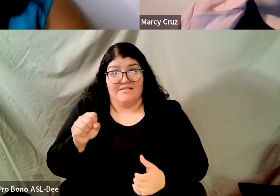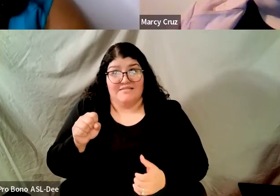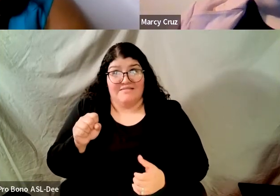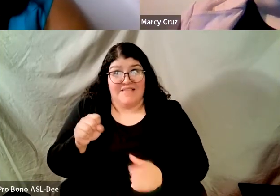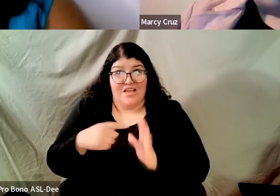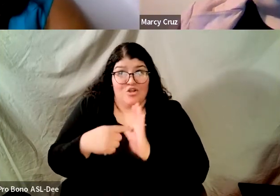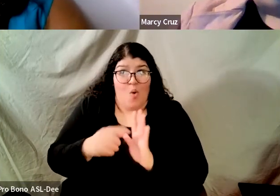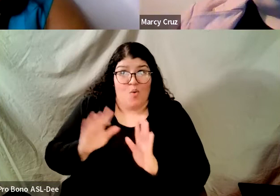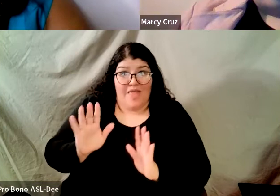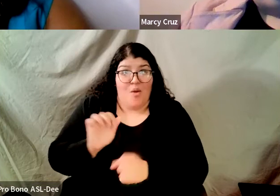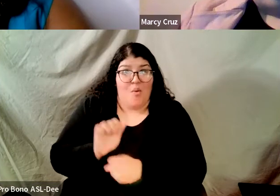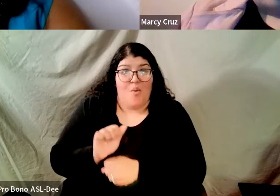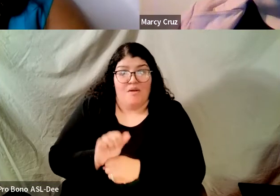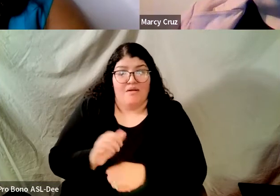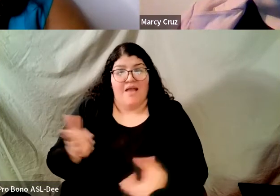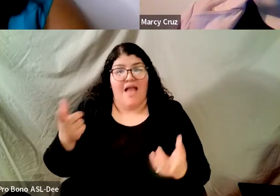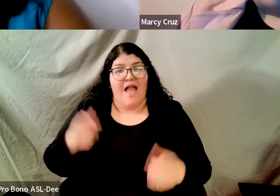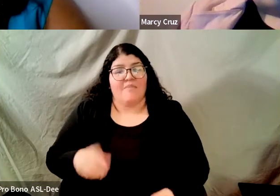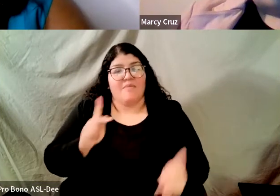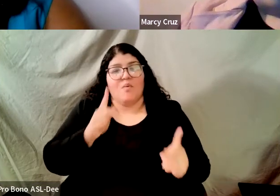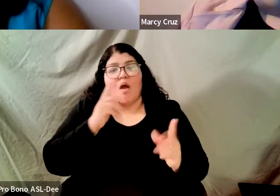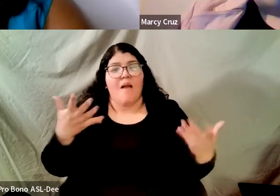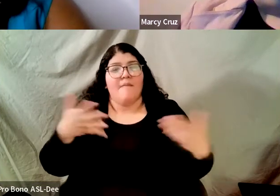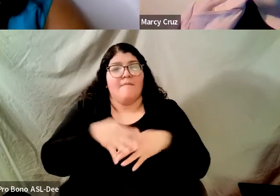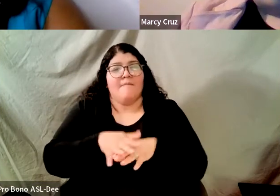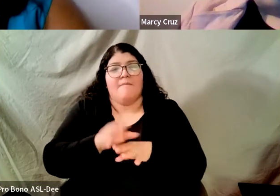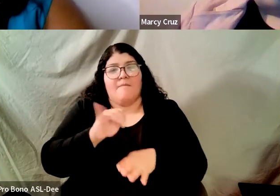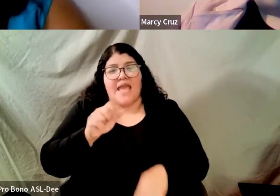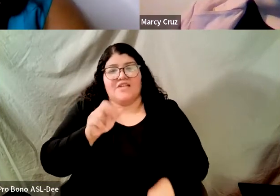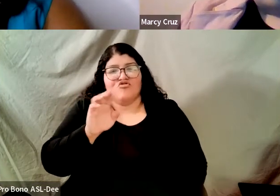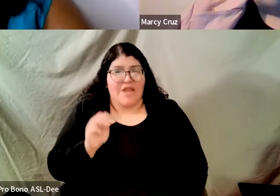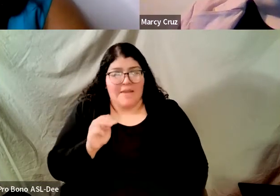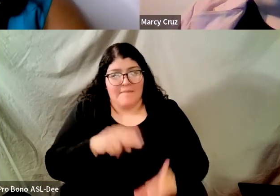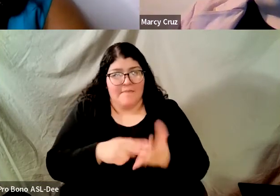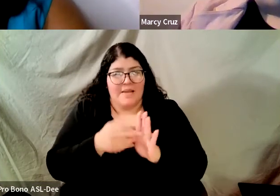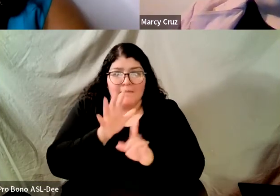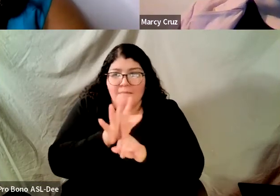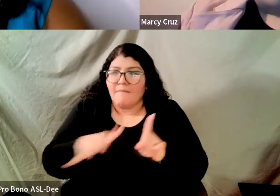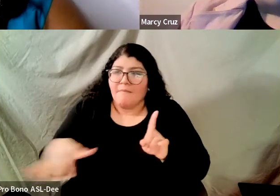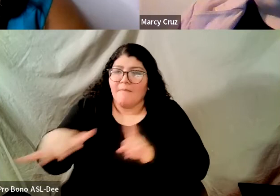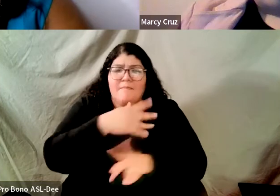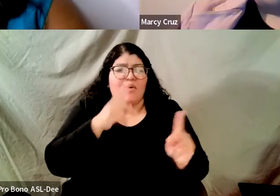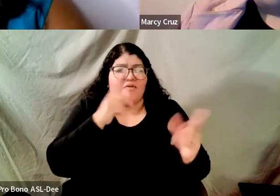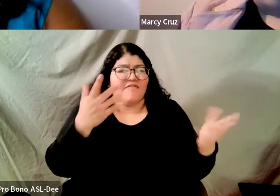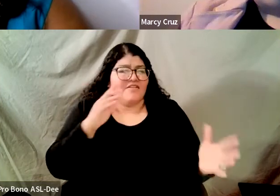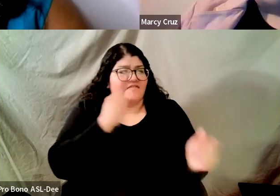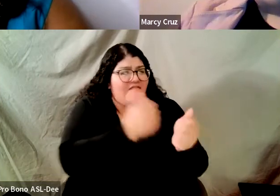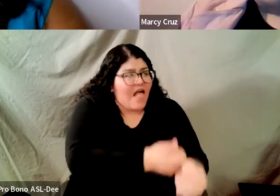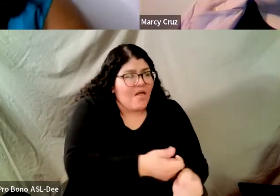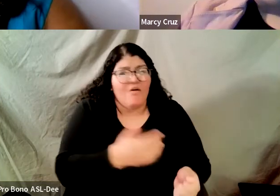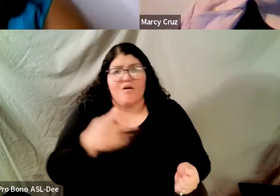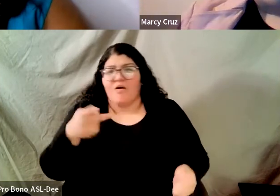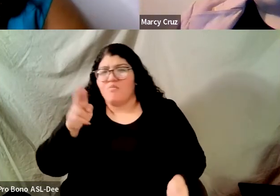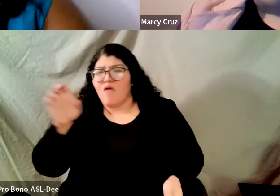Usually people that are in mainstream that gets, have all the followers and all the press, sometimes